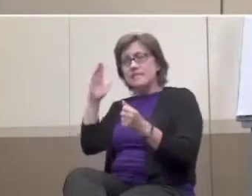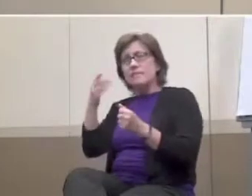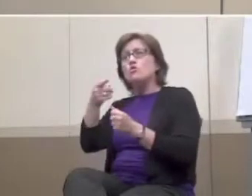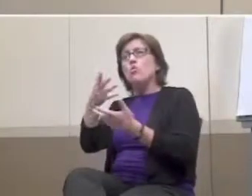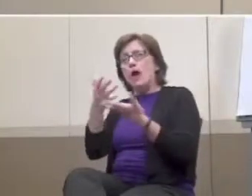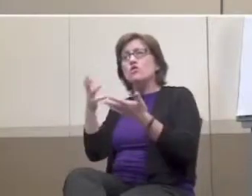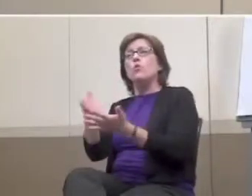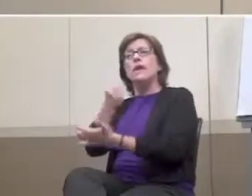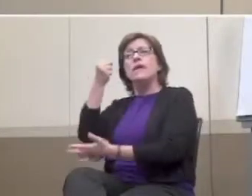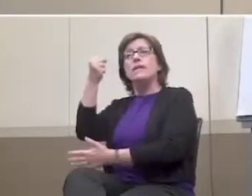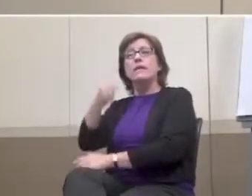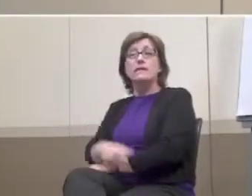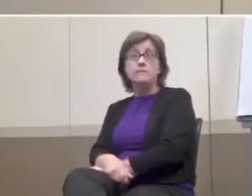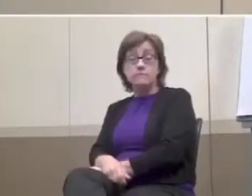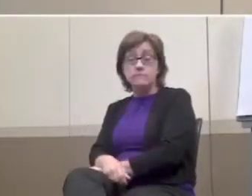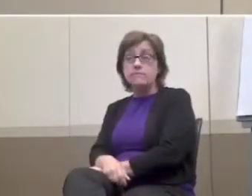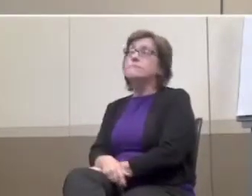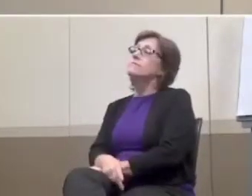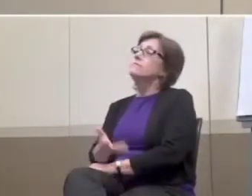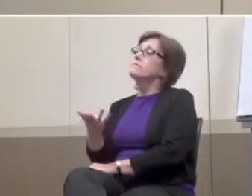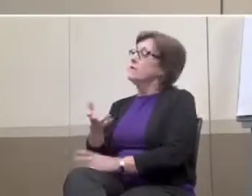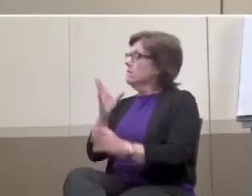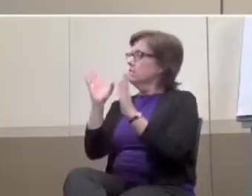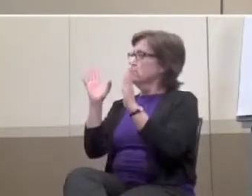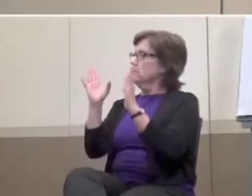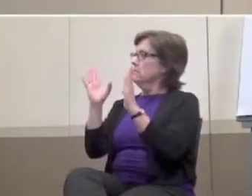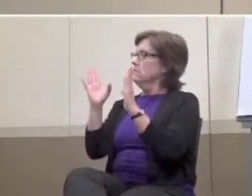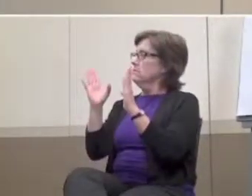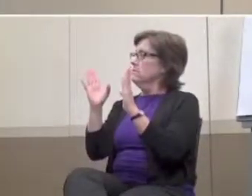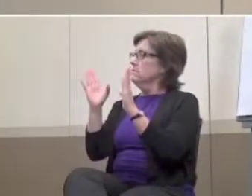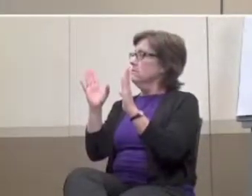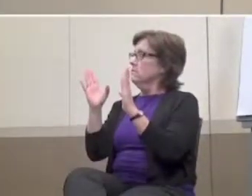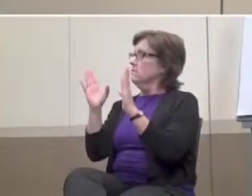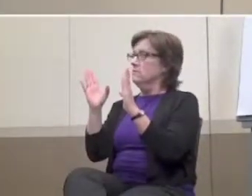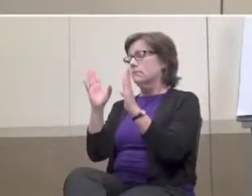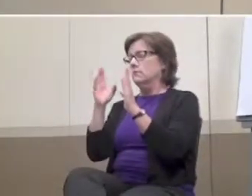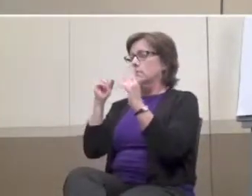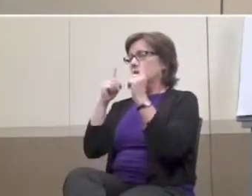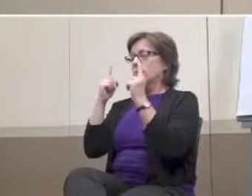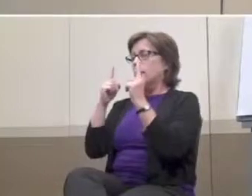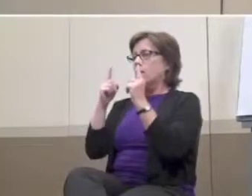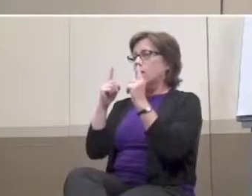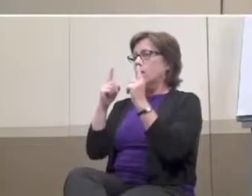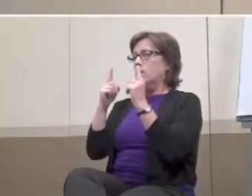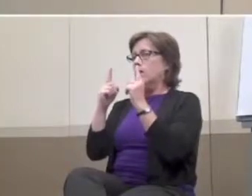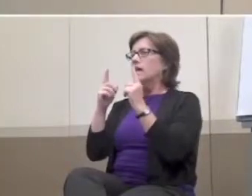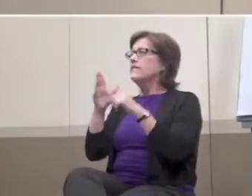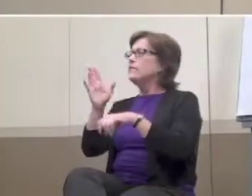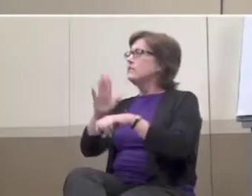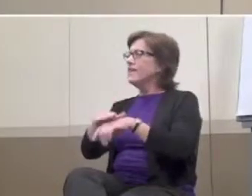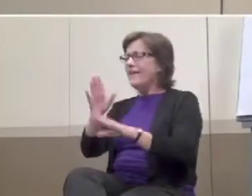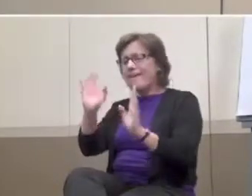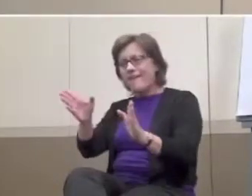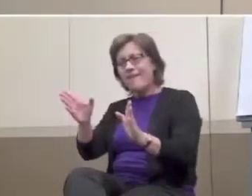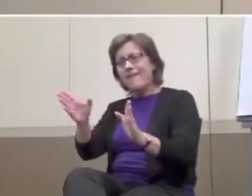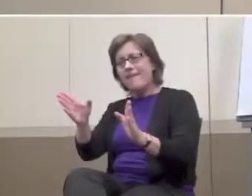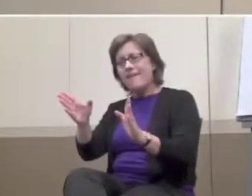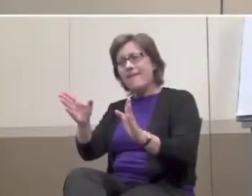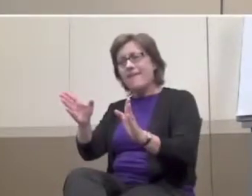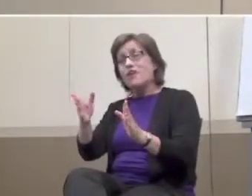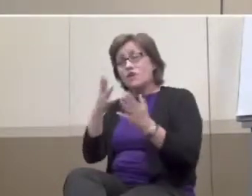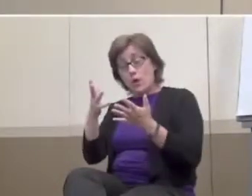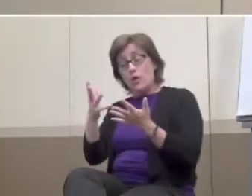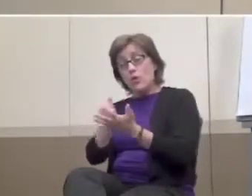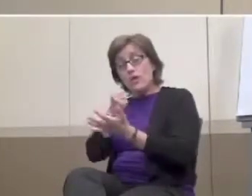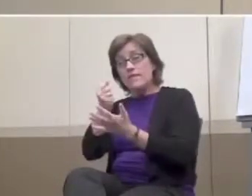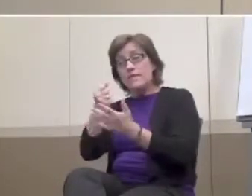it. And that gets their attention. Because when we call it out, look, you want to win